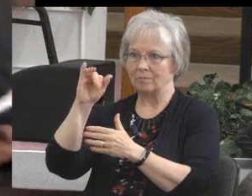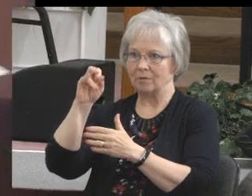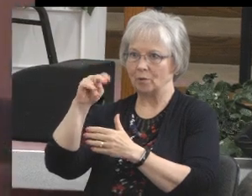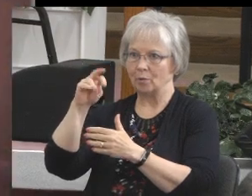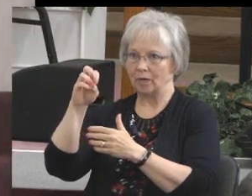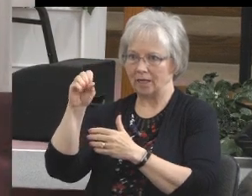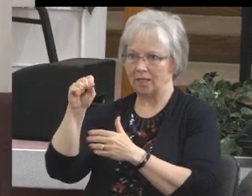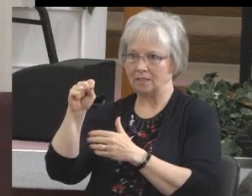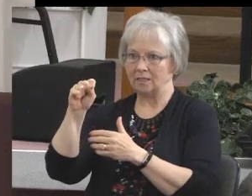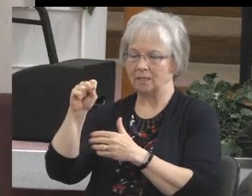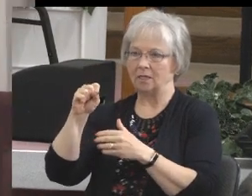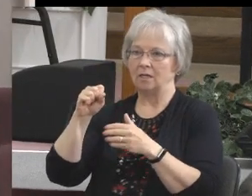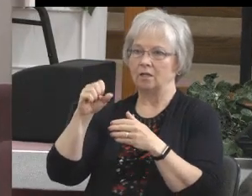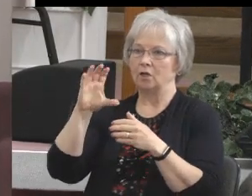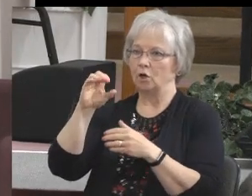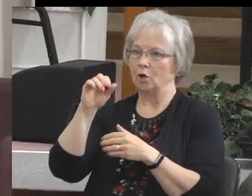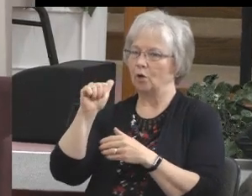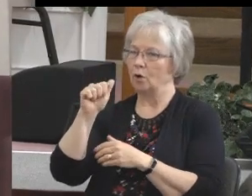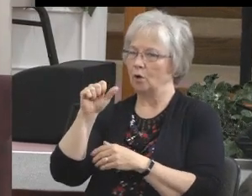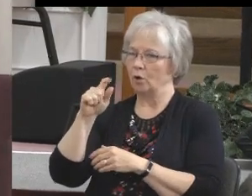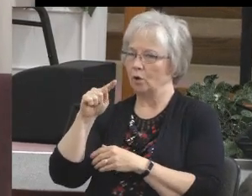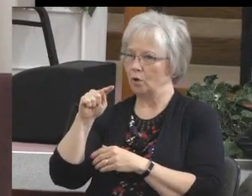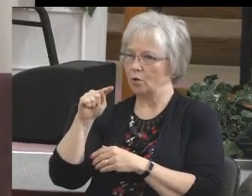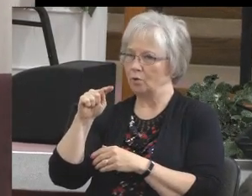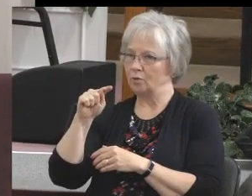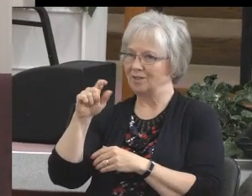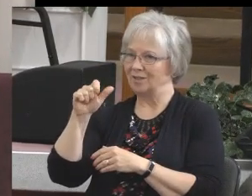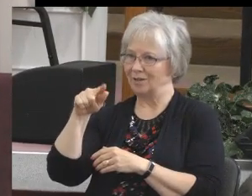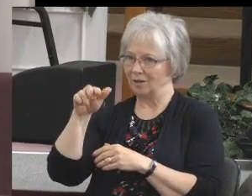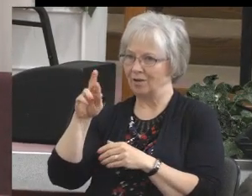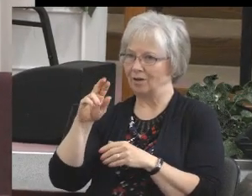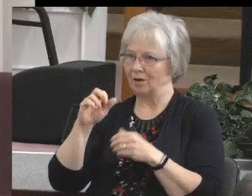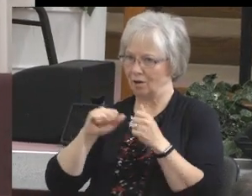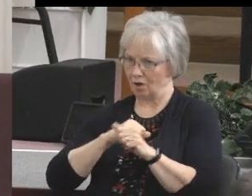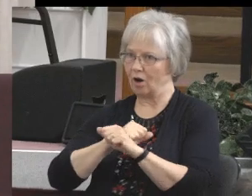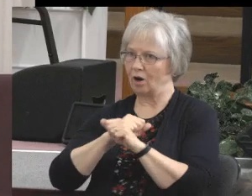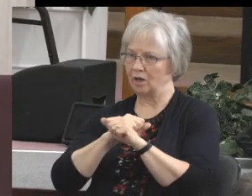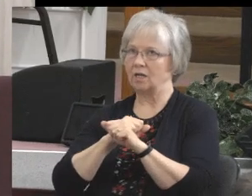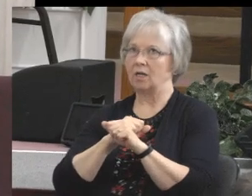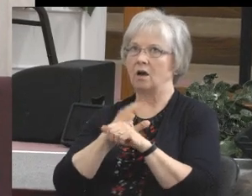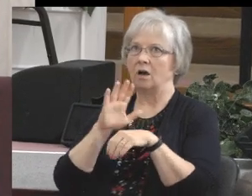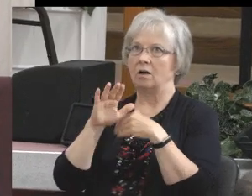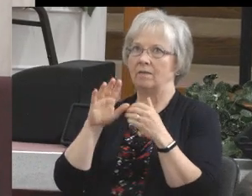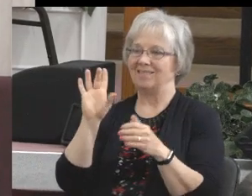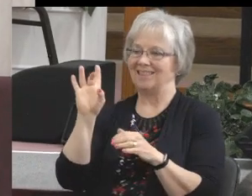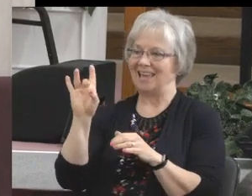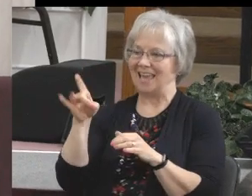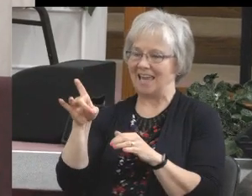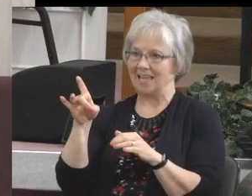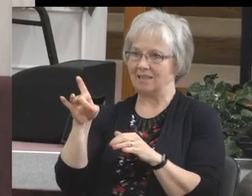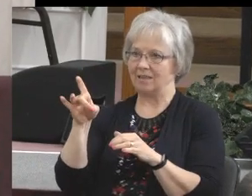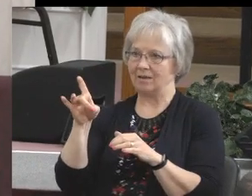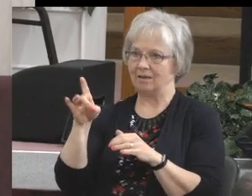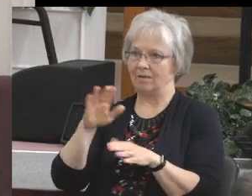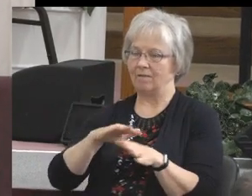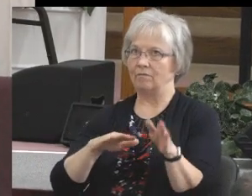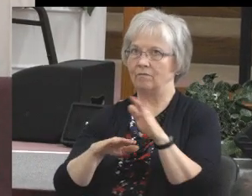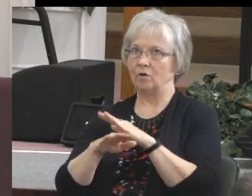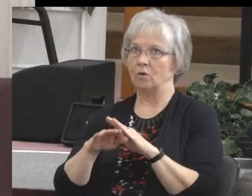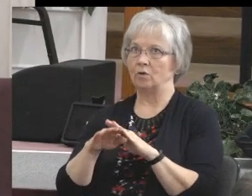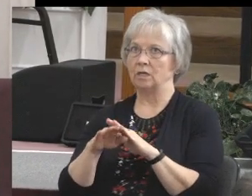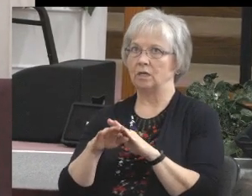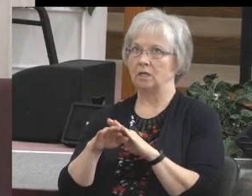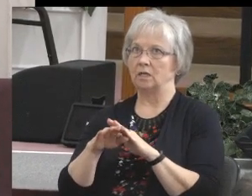who have protected this nation. The eighth fold of the flag is a tribute to the one who